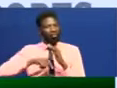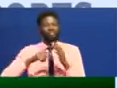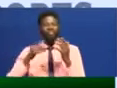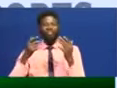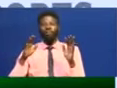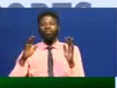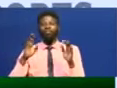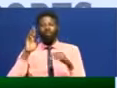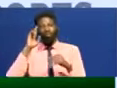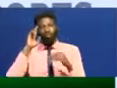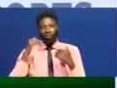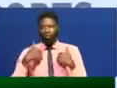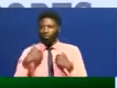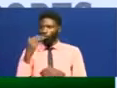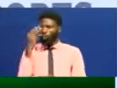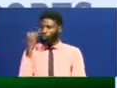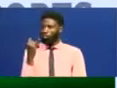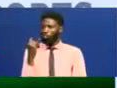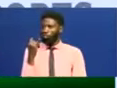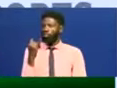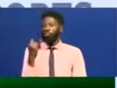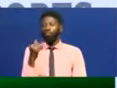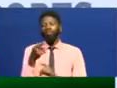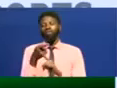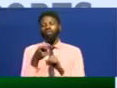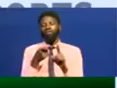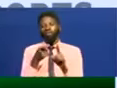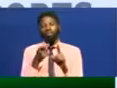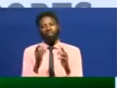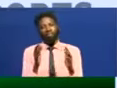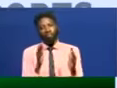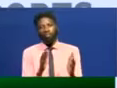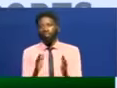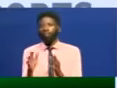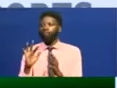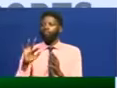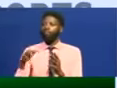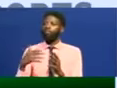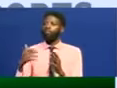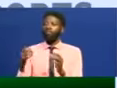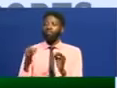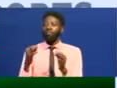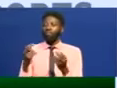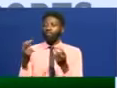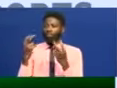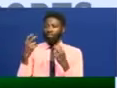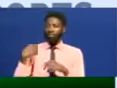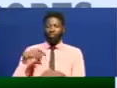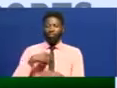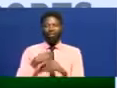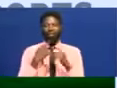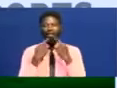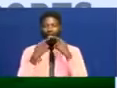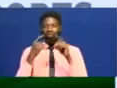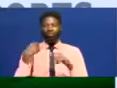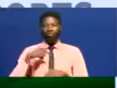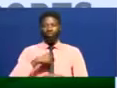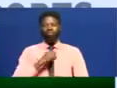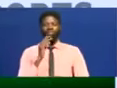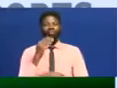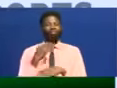because it is a product of a master plan. When you see us announce we are going to build the